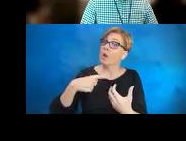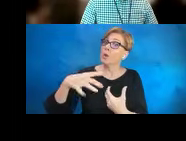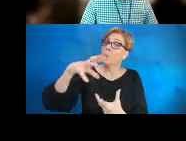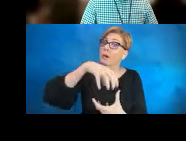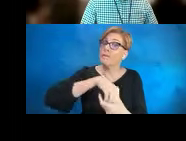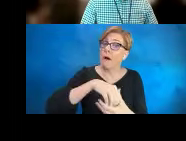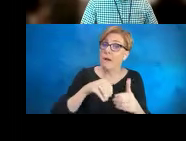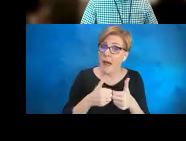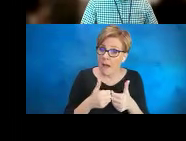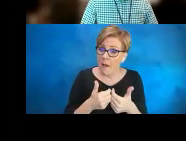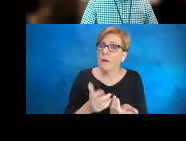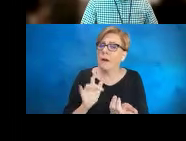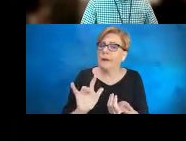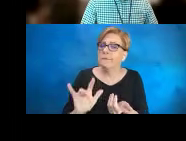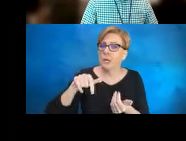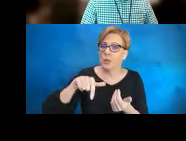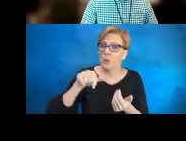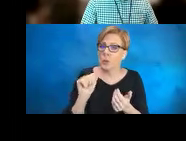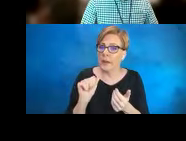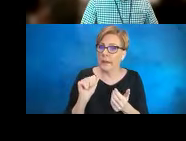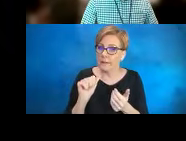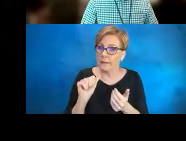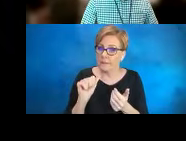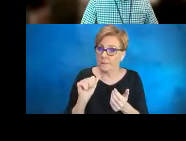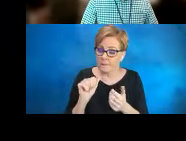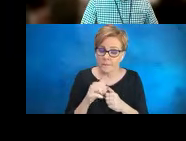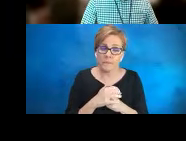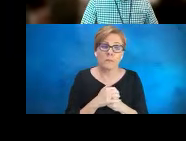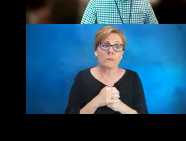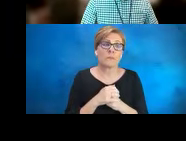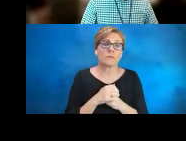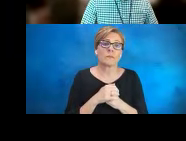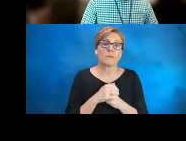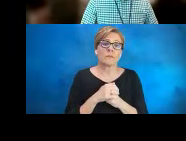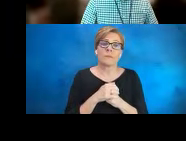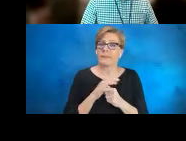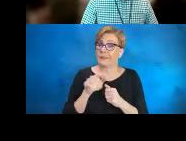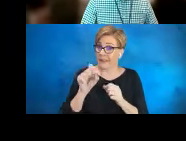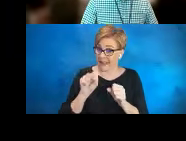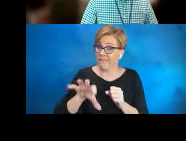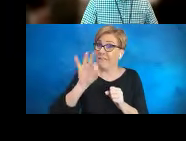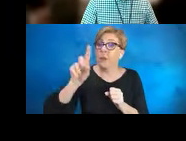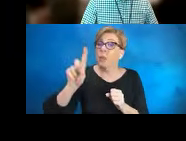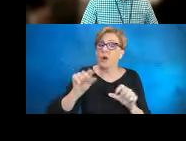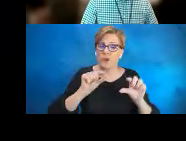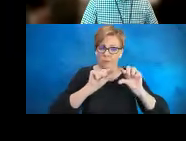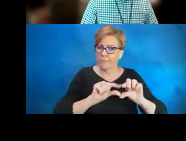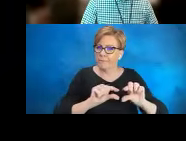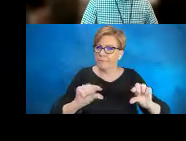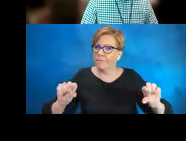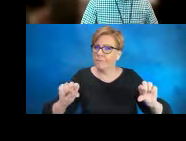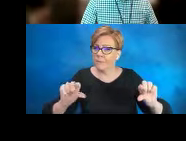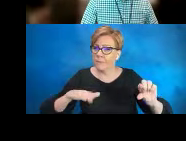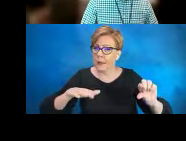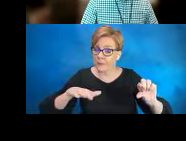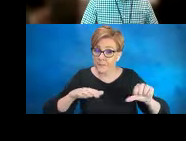Q&A function on the Zoom control panel. Also available in the Zoom control panel